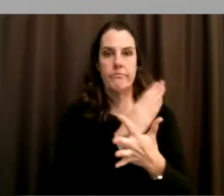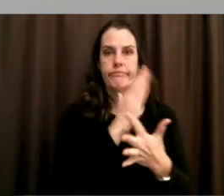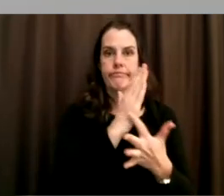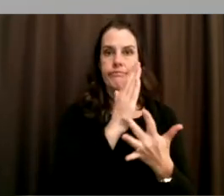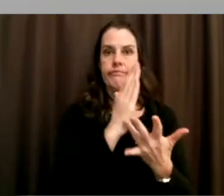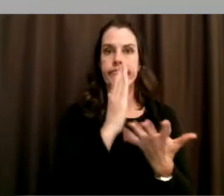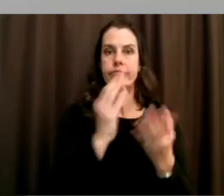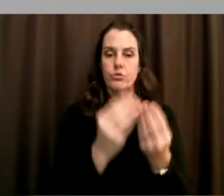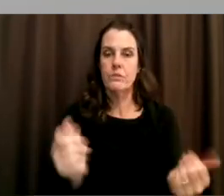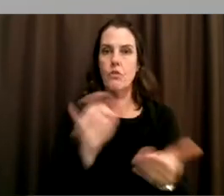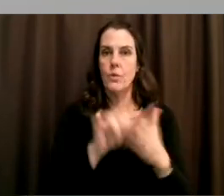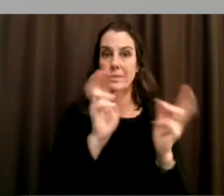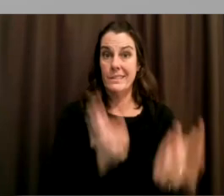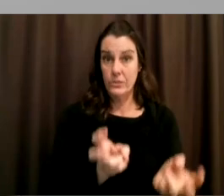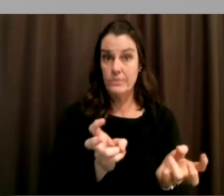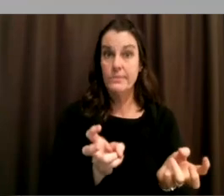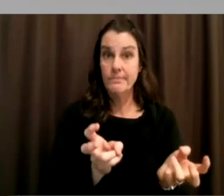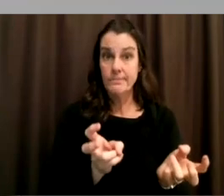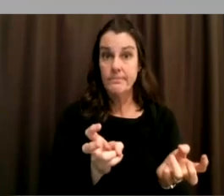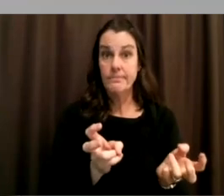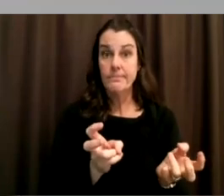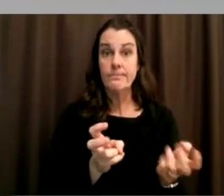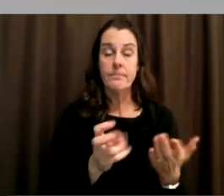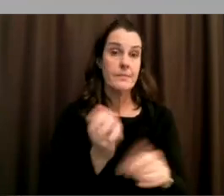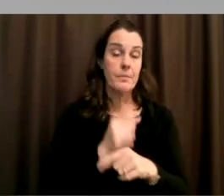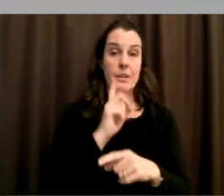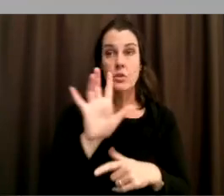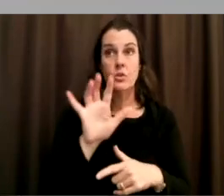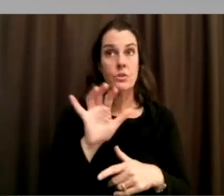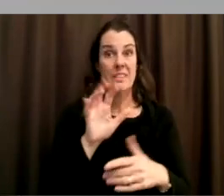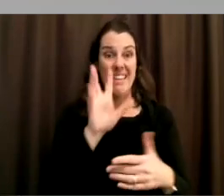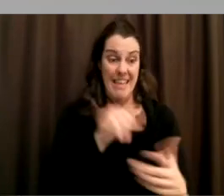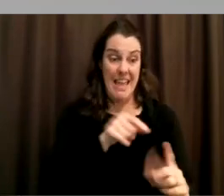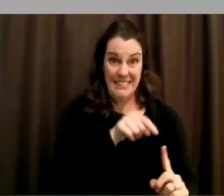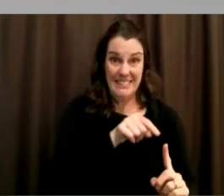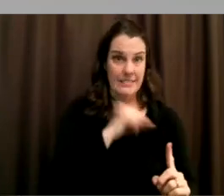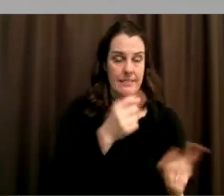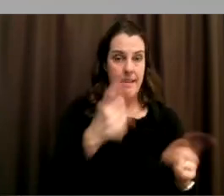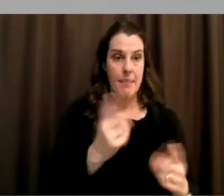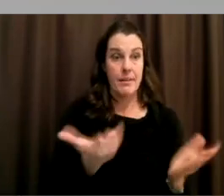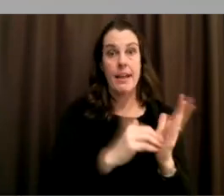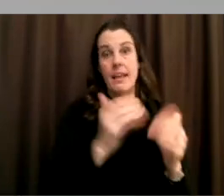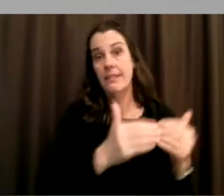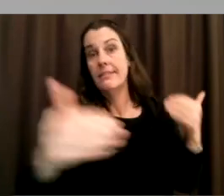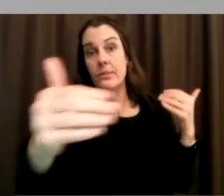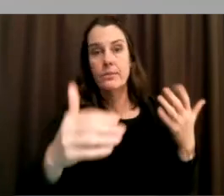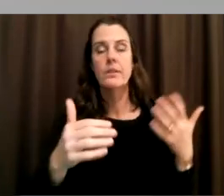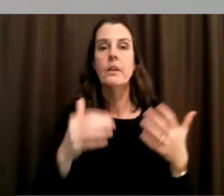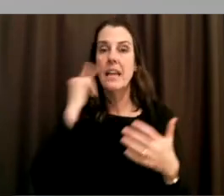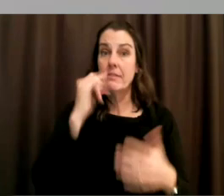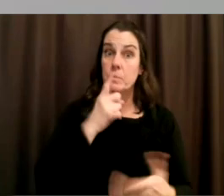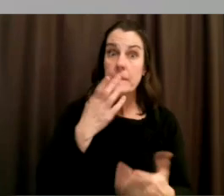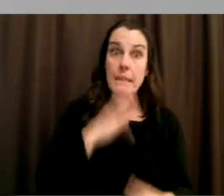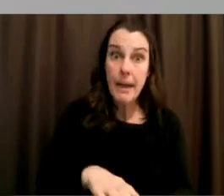to remedy those issues, right? To make sure that that doesn't happen again in the future. I mean, if it's really bad, then you